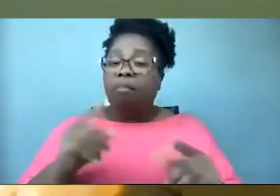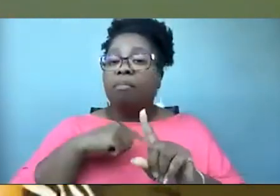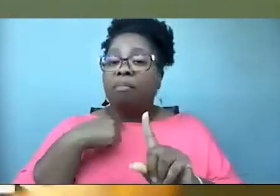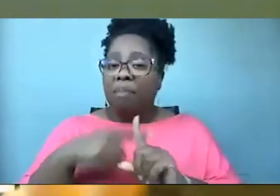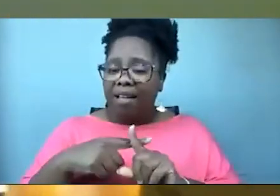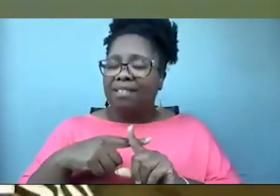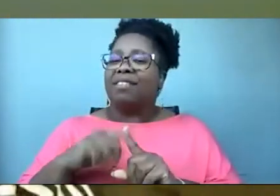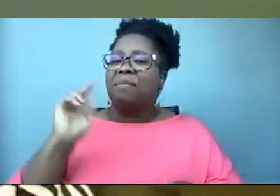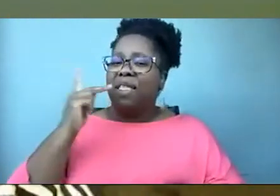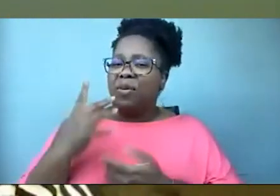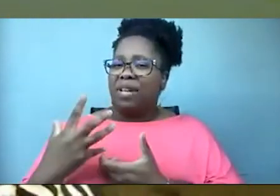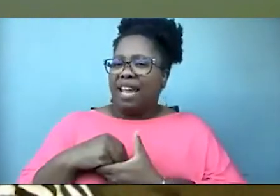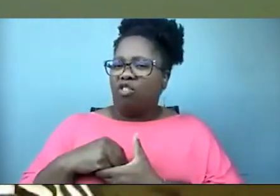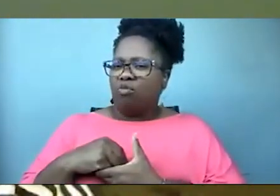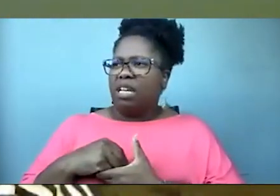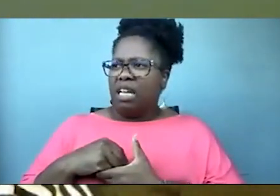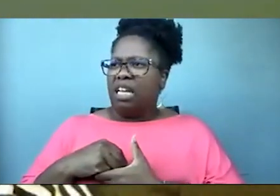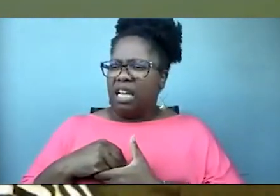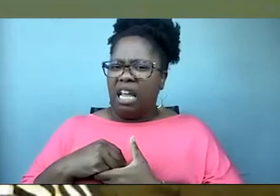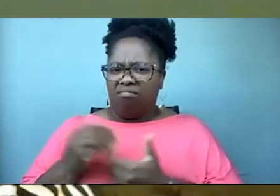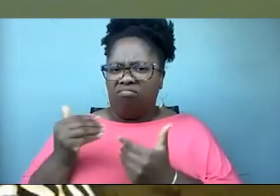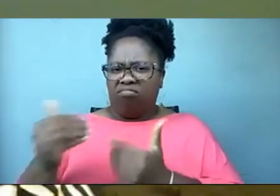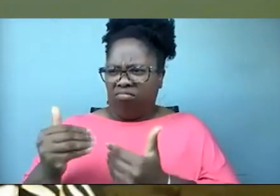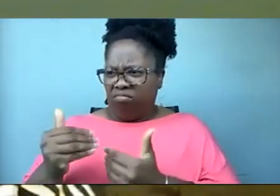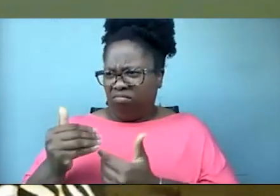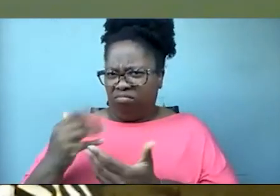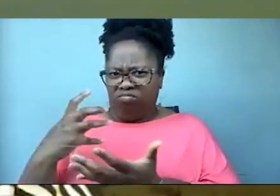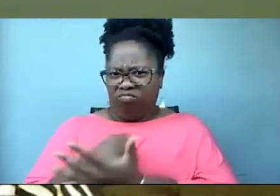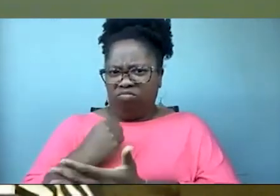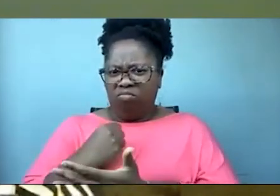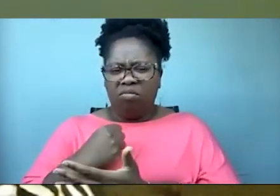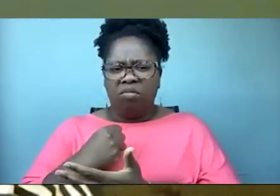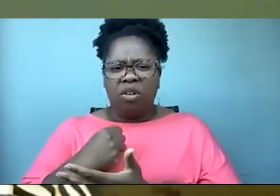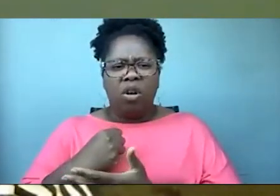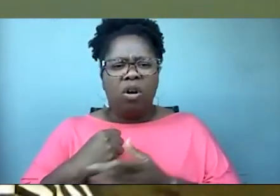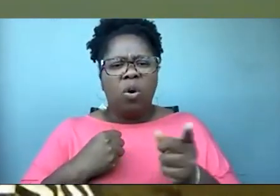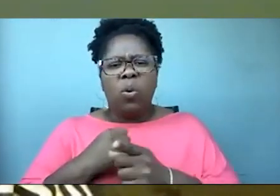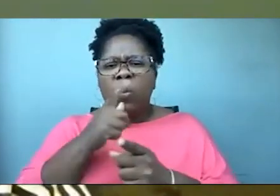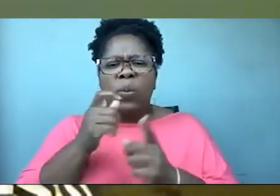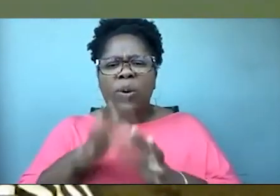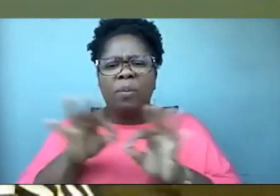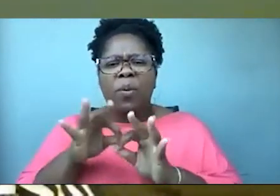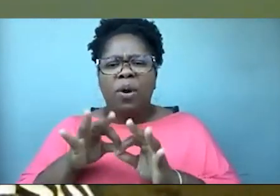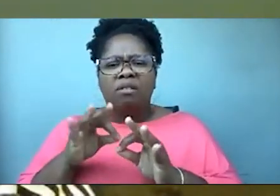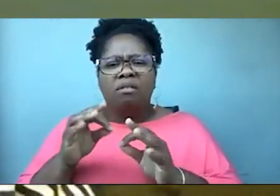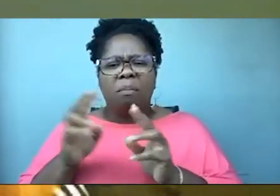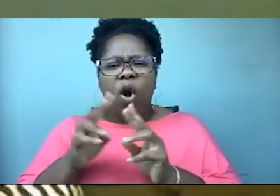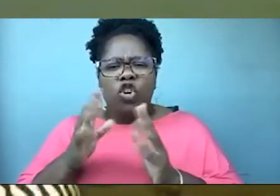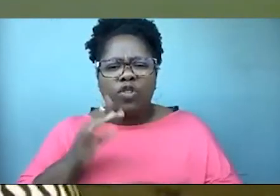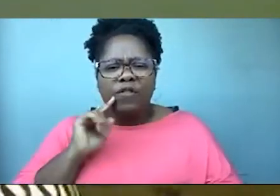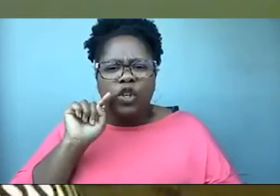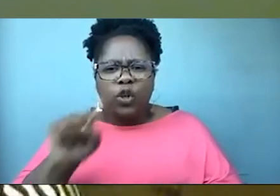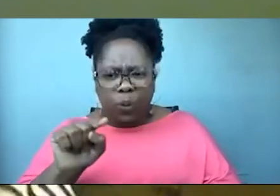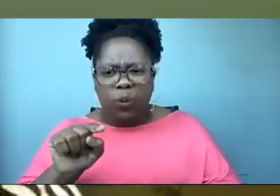been important partners for you in getting this work done and really seeing forward movement in these areas? We don't have to